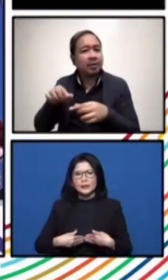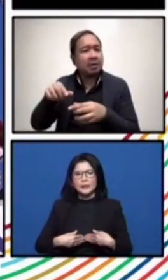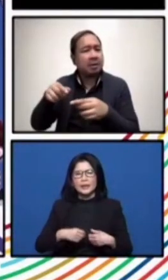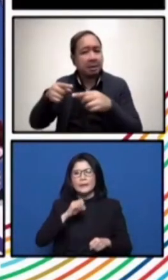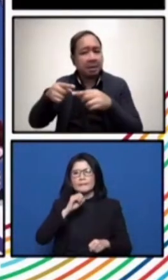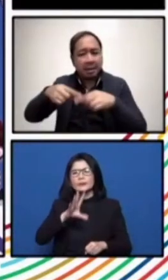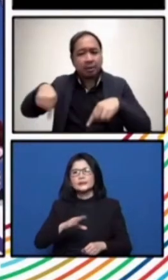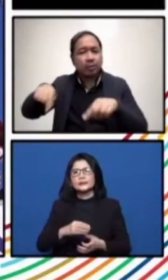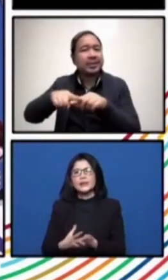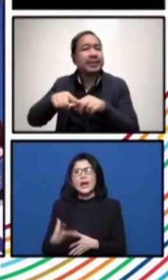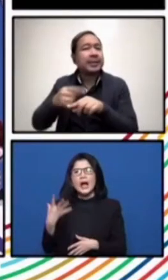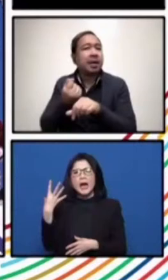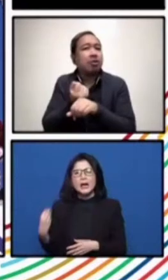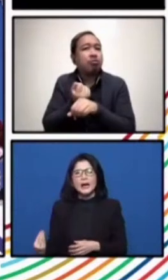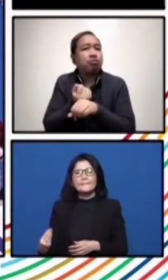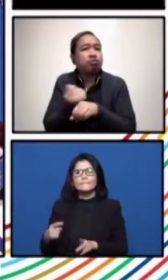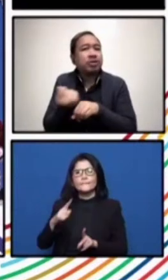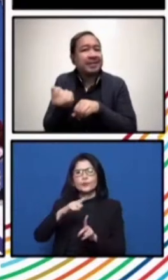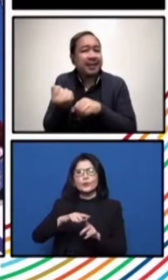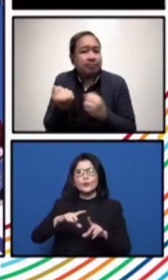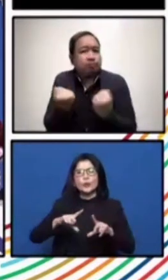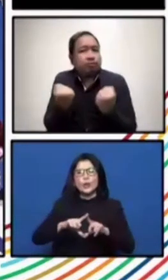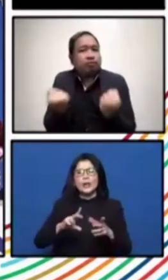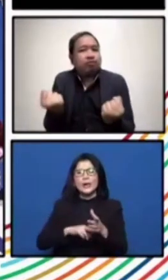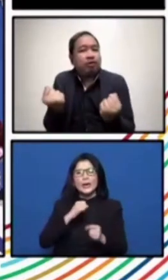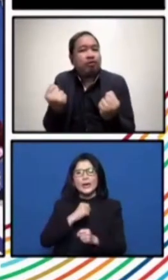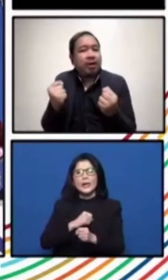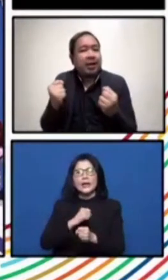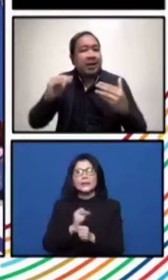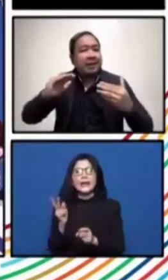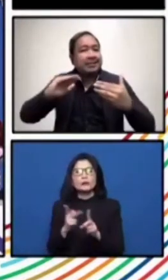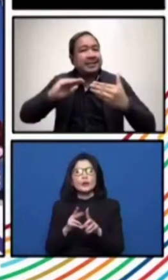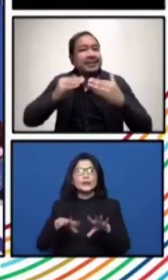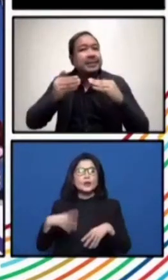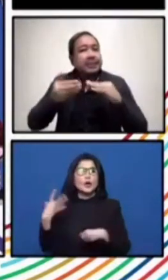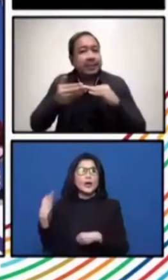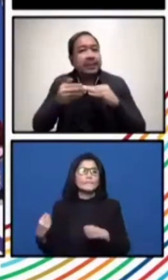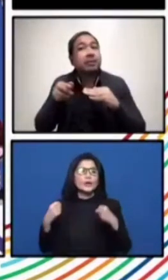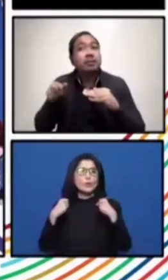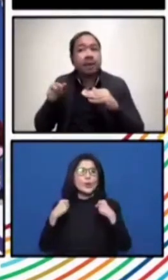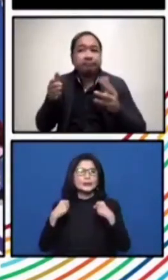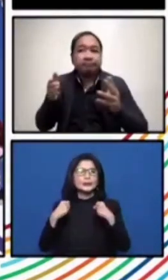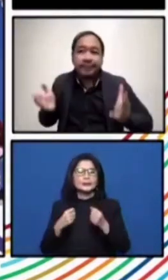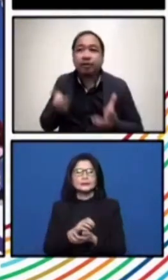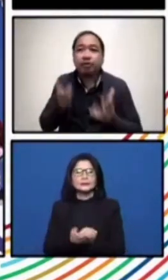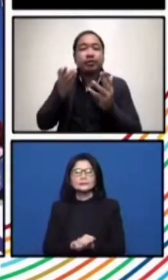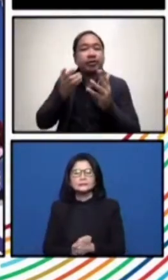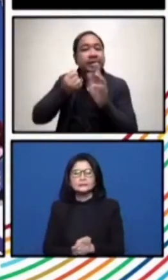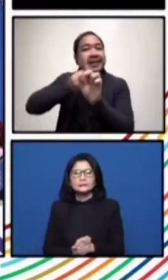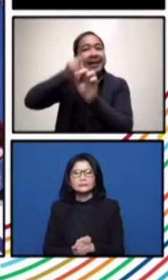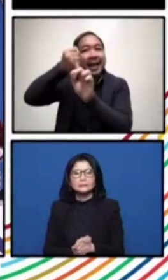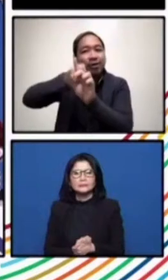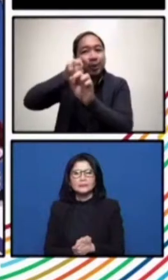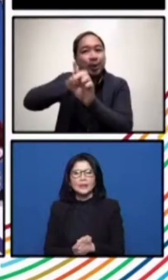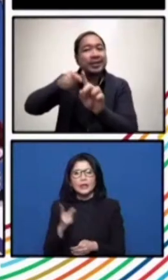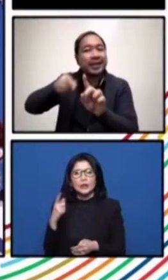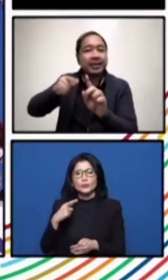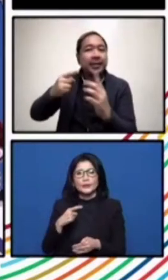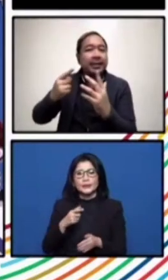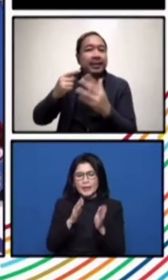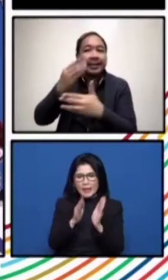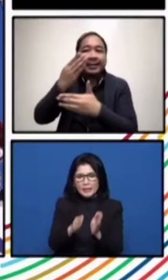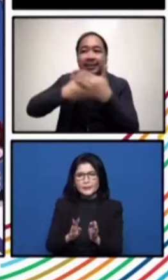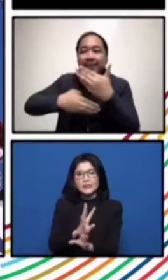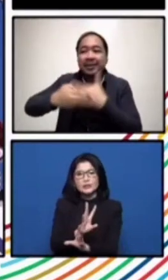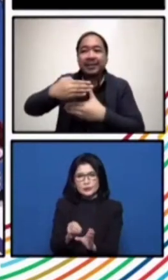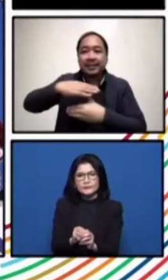resilient cities we have been promoting that as one aspects of inclusive disability inclusive